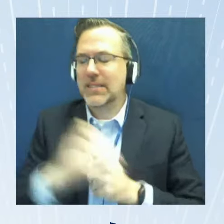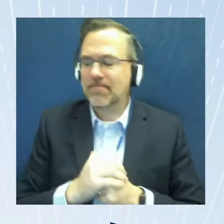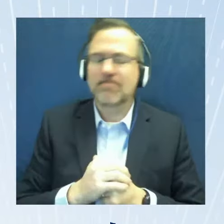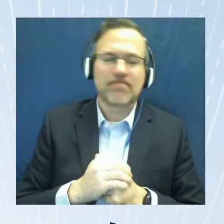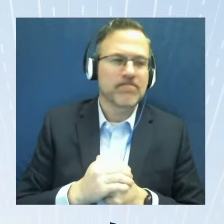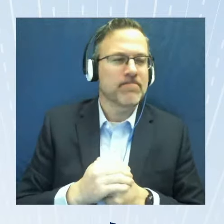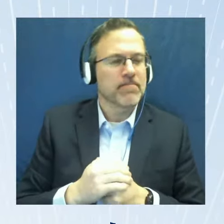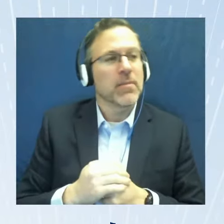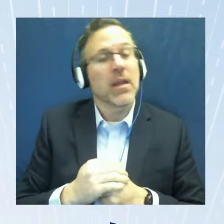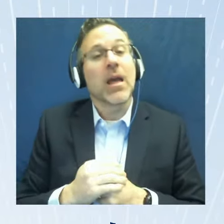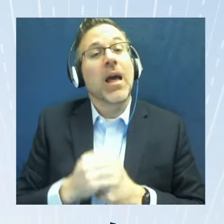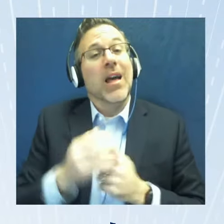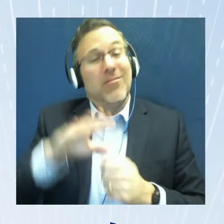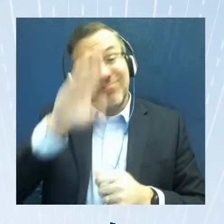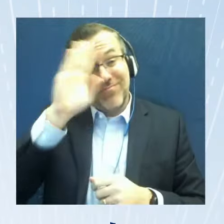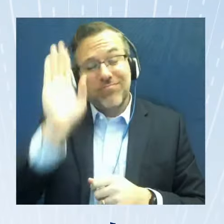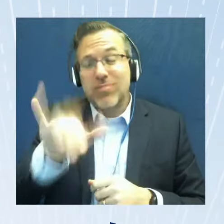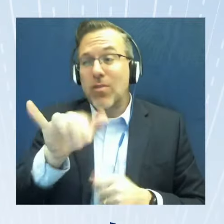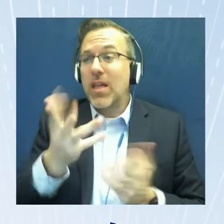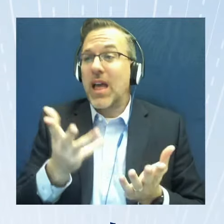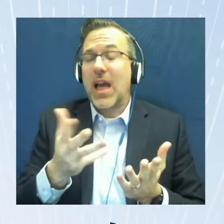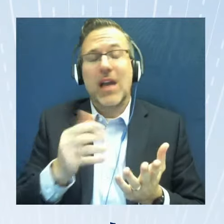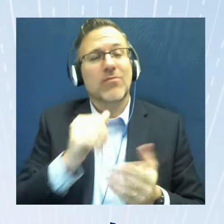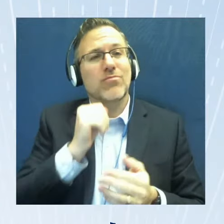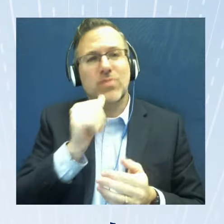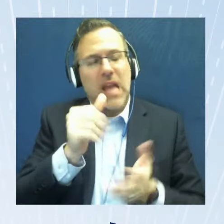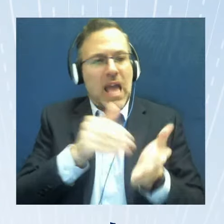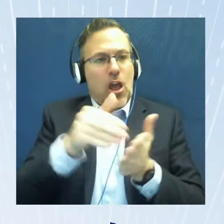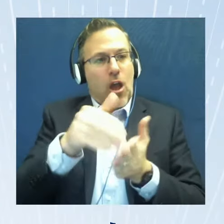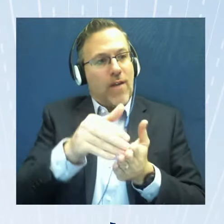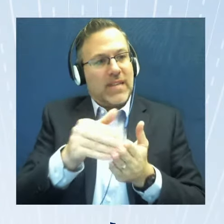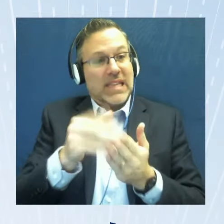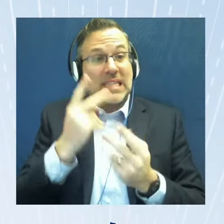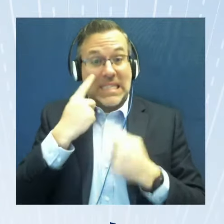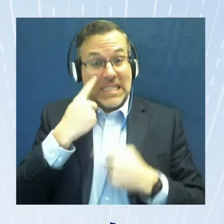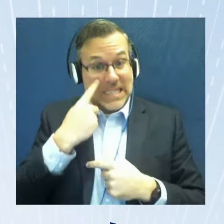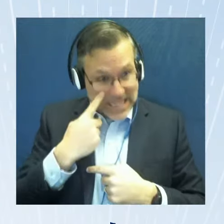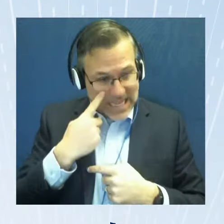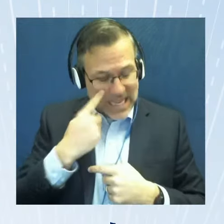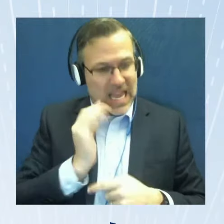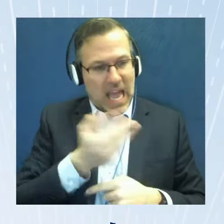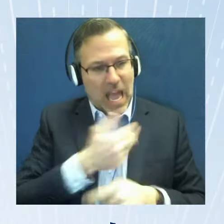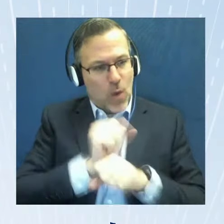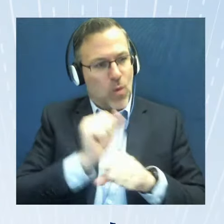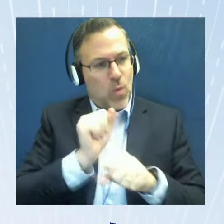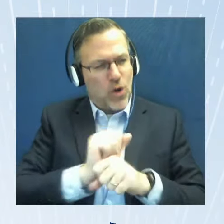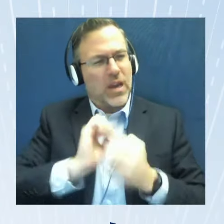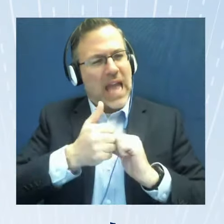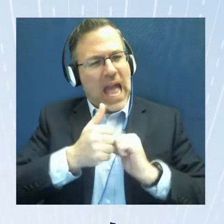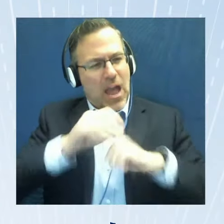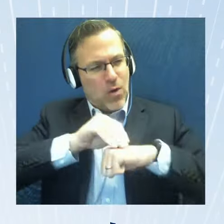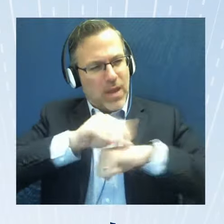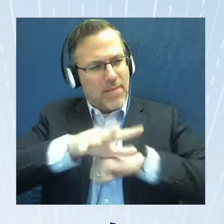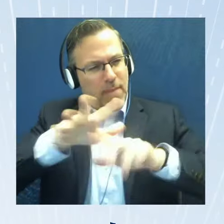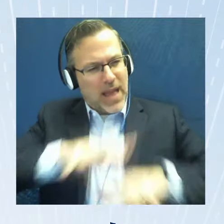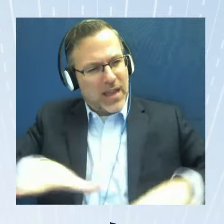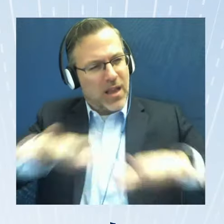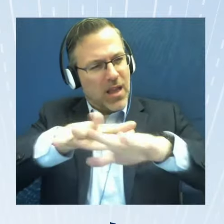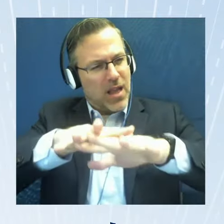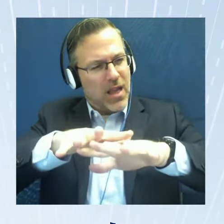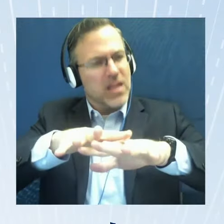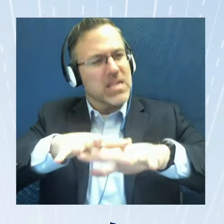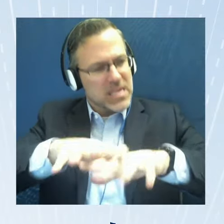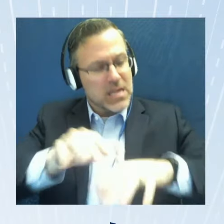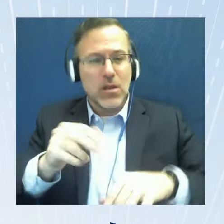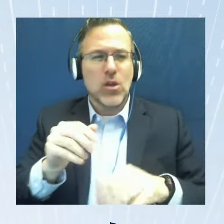one-to-one action to impact up here at White House, or I dare say in Washington, D.C. We get to see it, we see it through